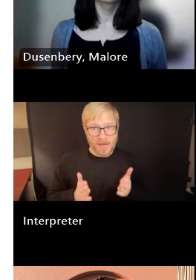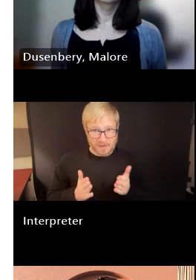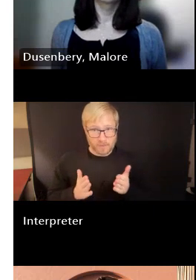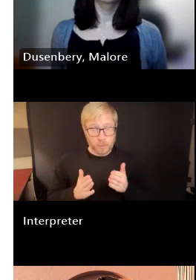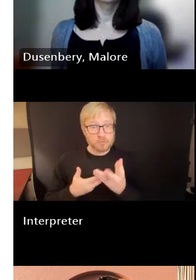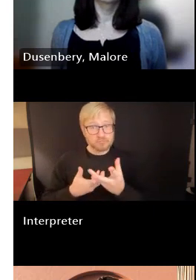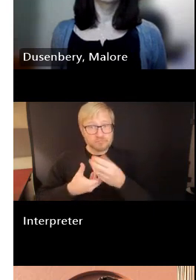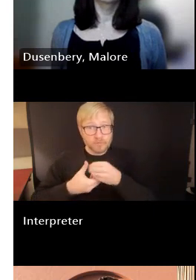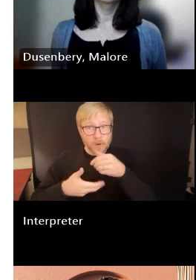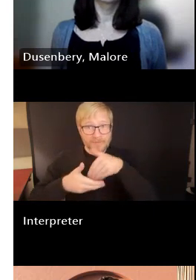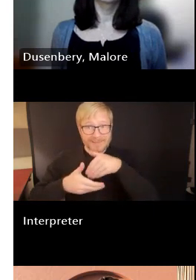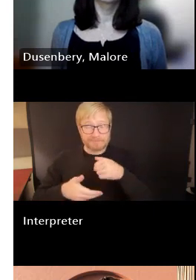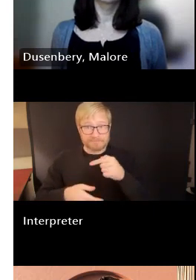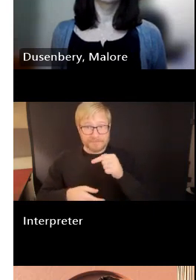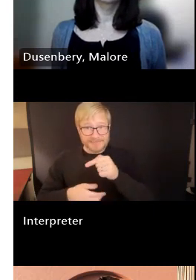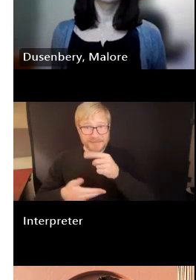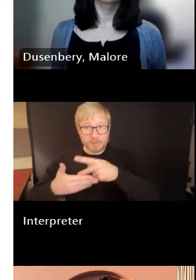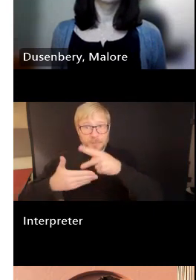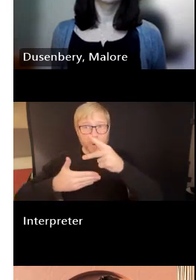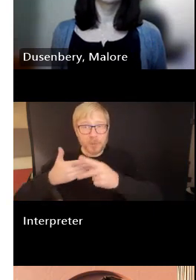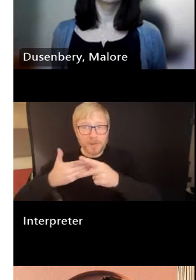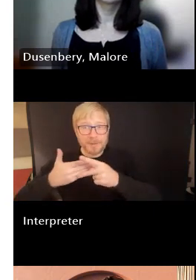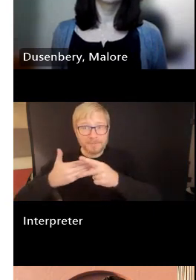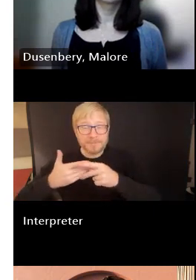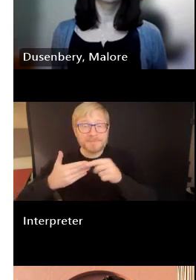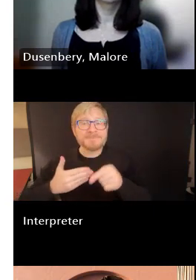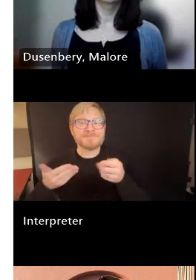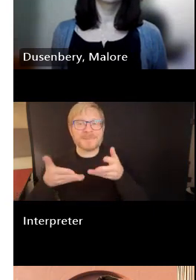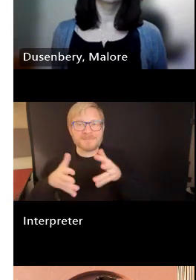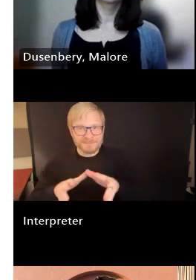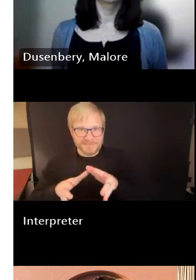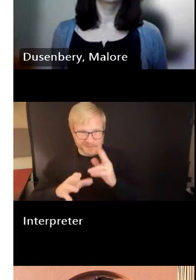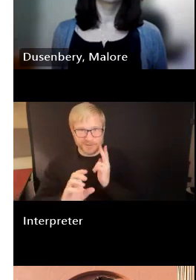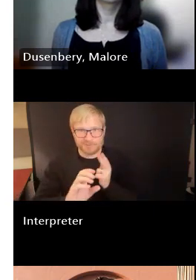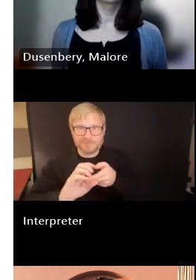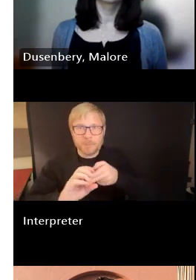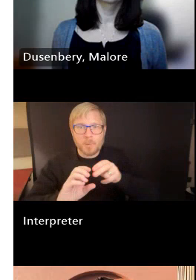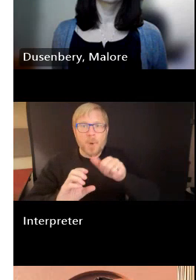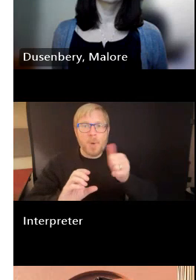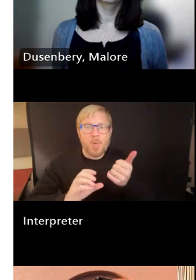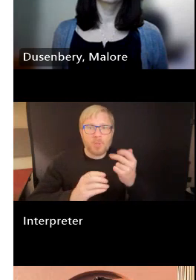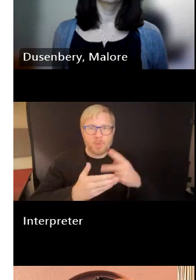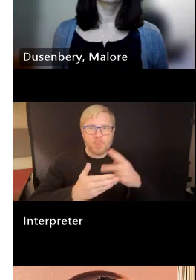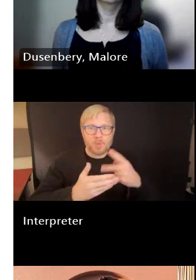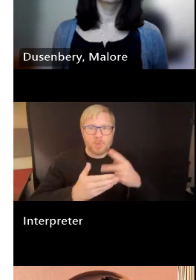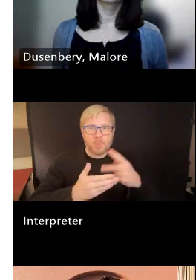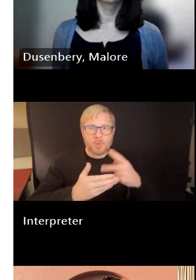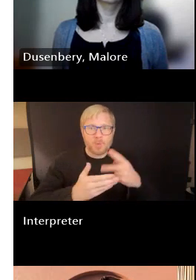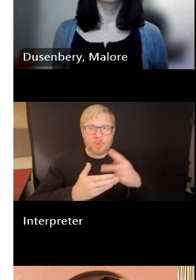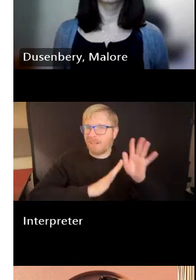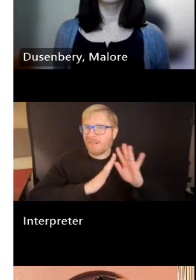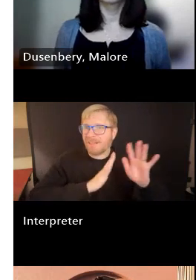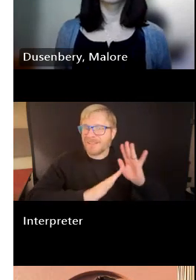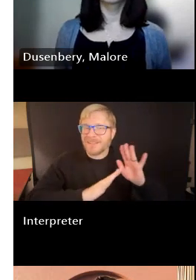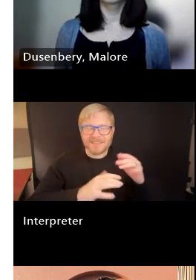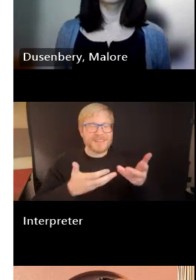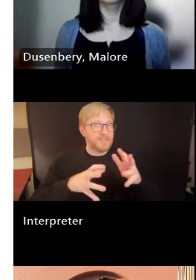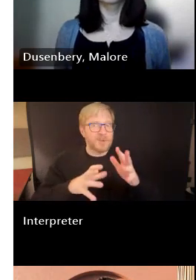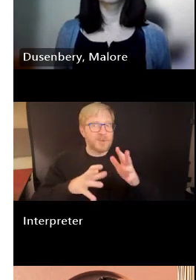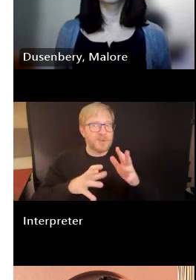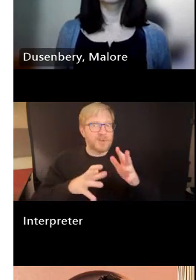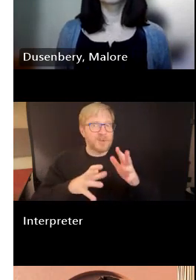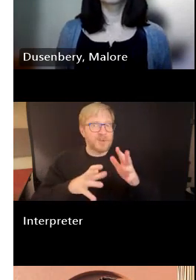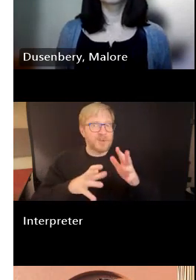understand something about community-based organizations, advocacy, what a victim advocate or a survivor advocate or